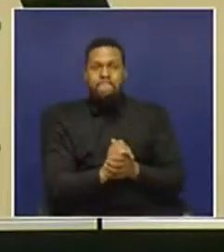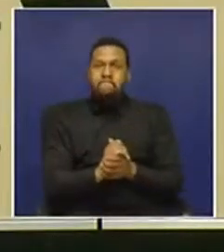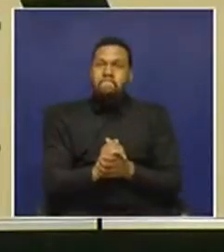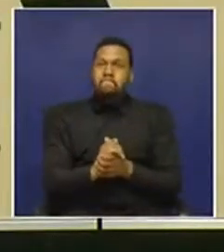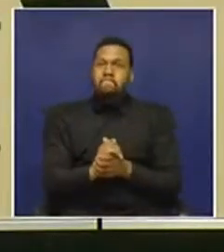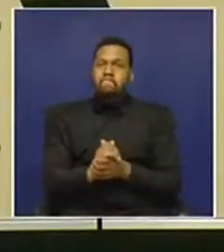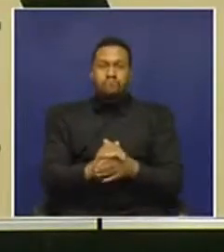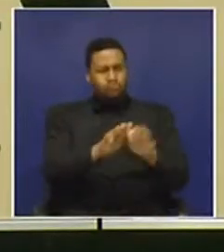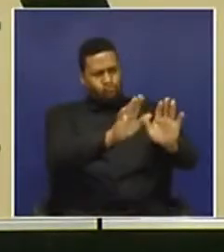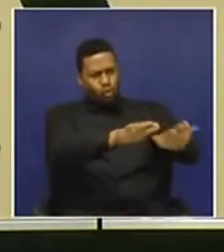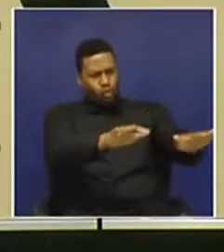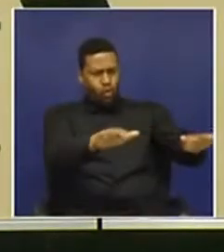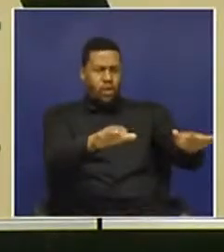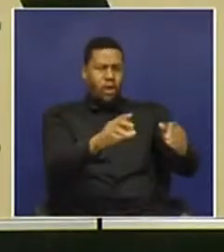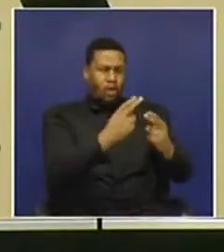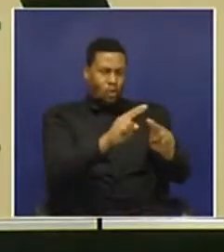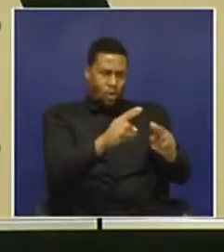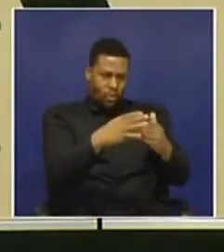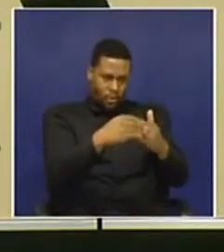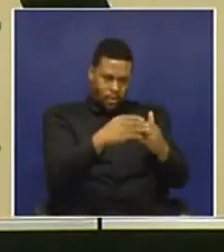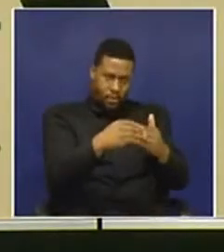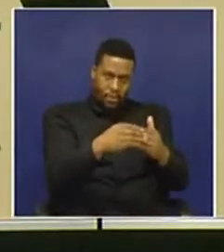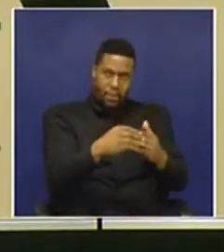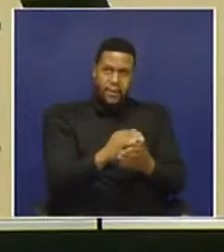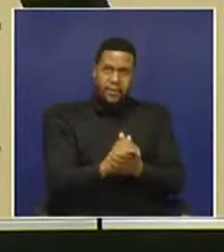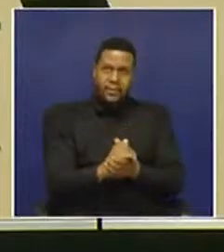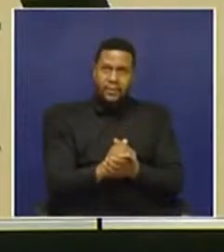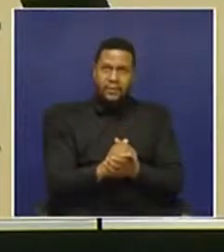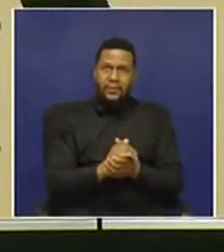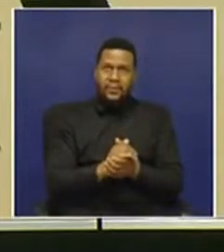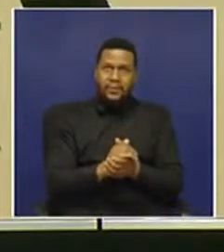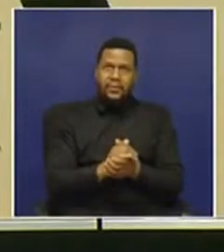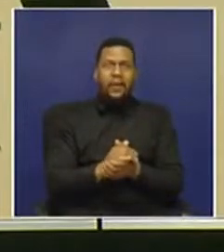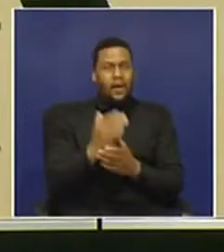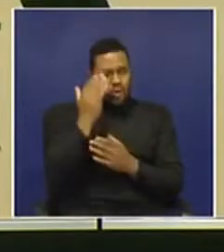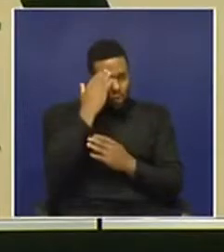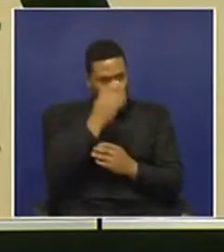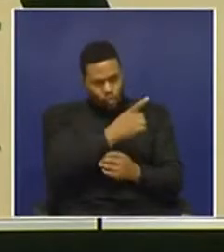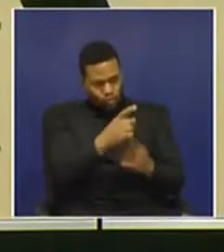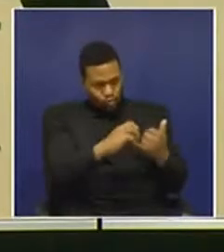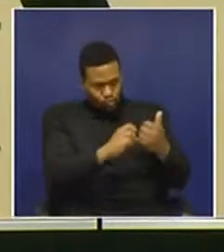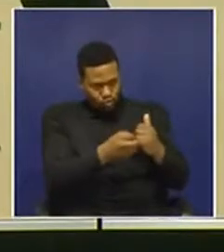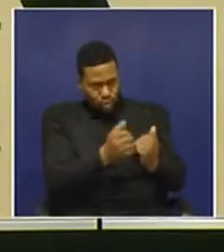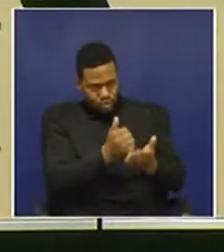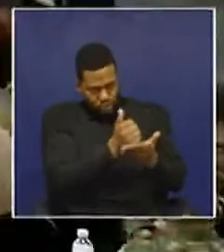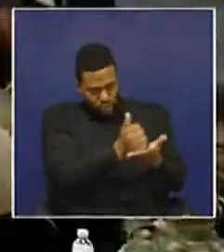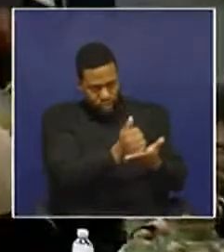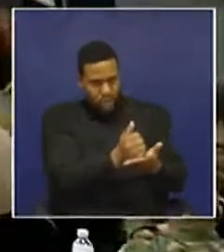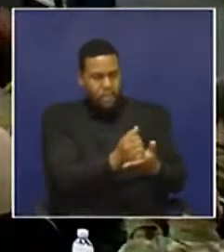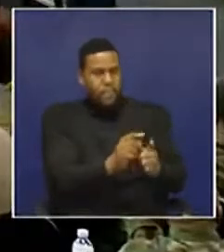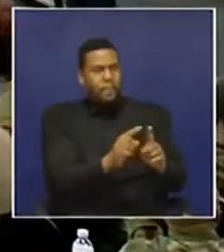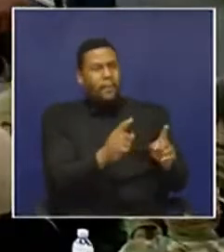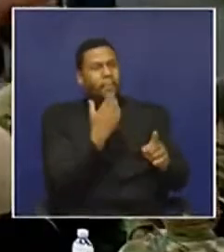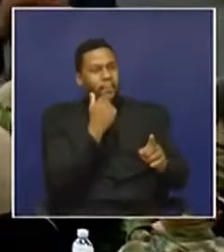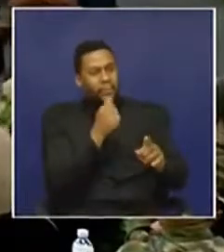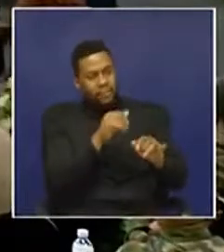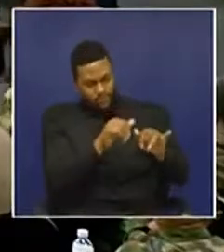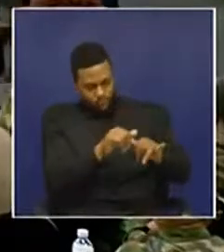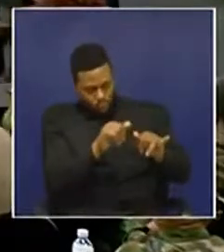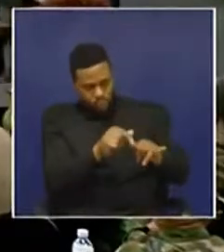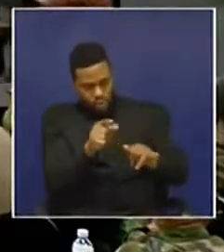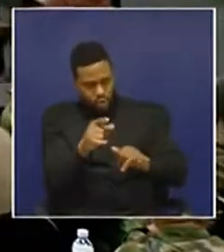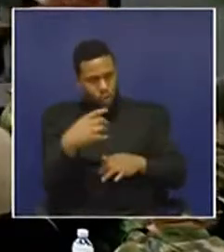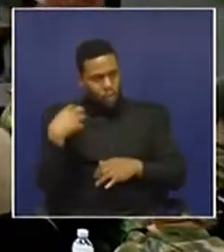Order, honourable members, I know you are trying to help, but you should have raised it through the speaker. Thank you very much,